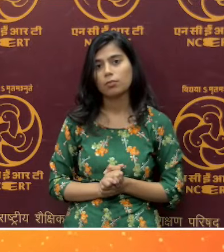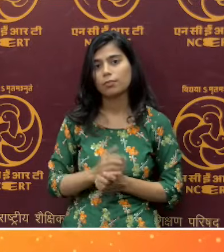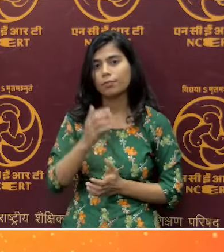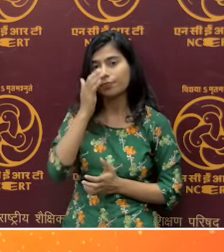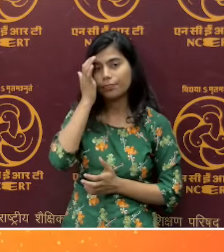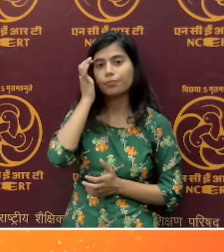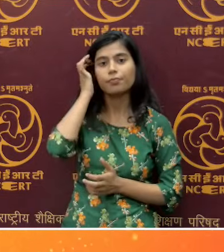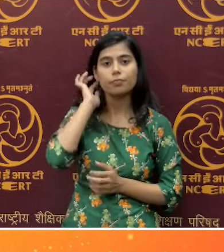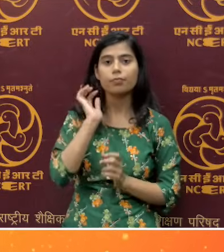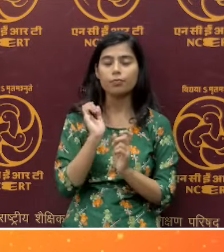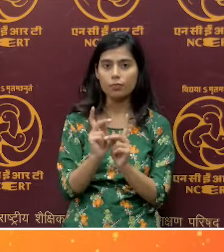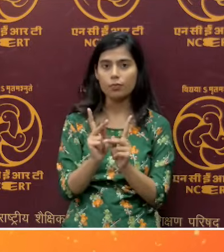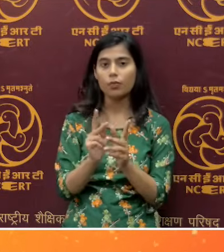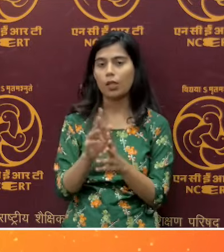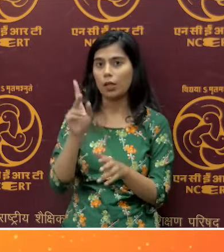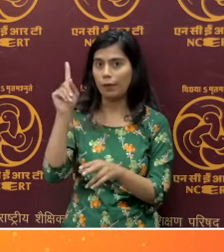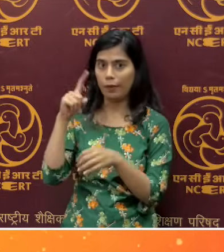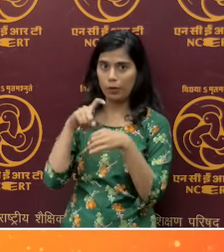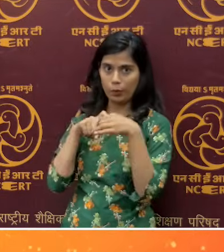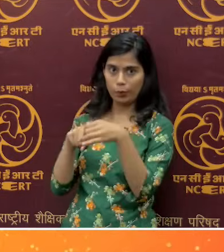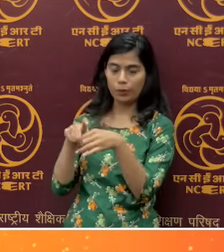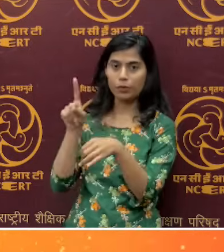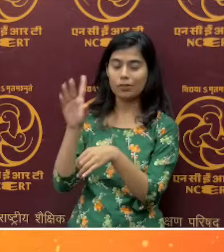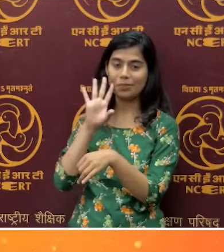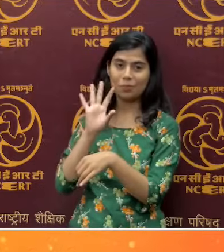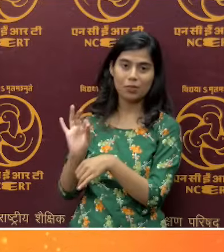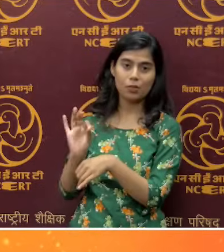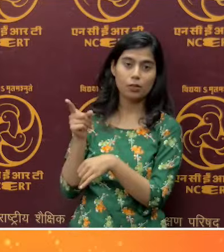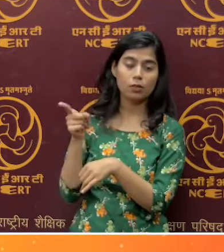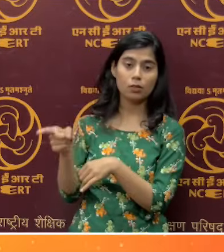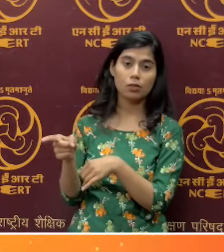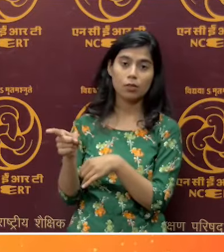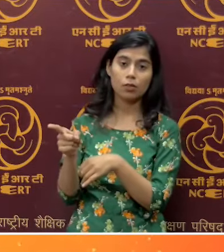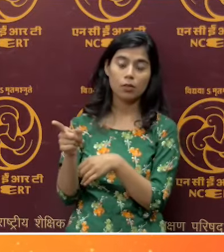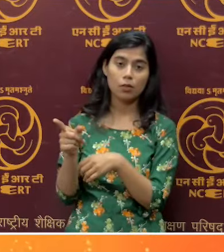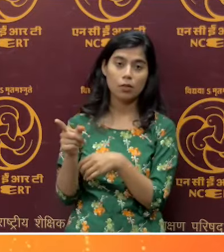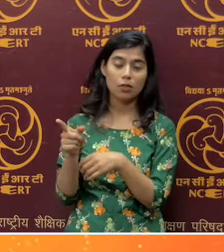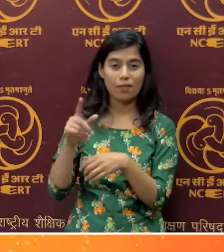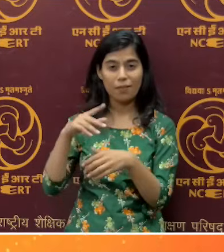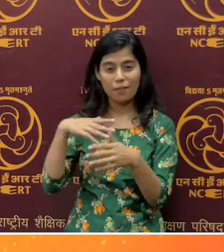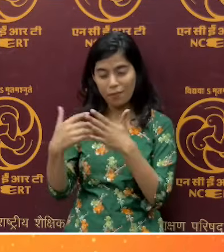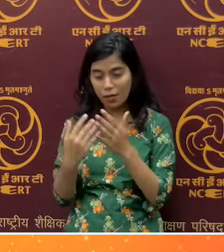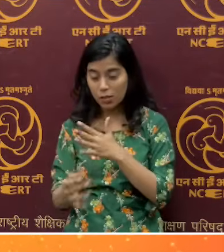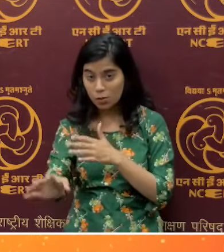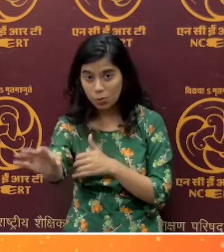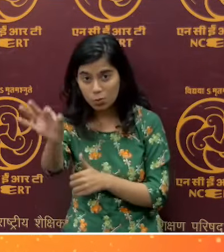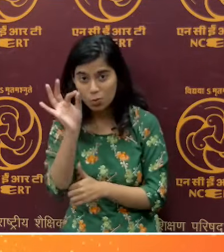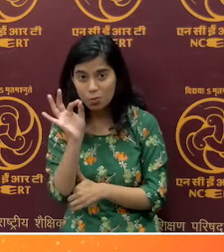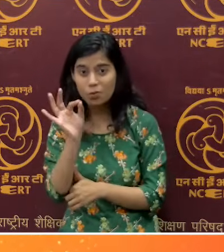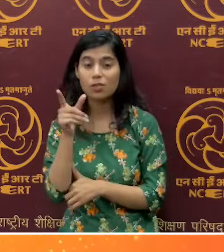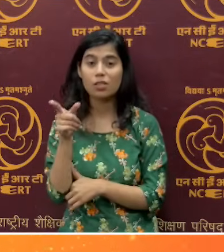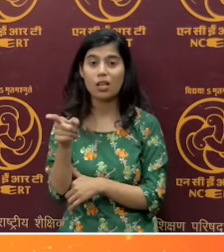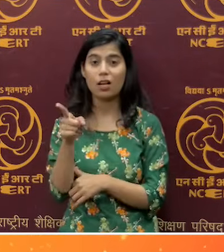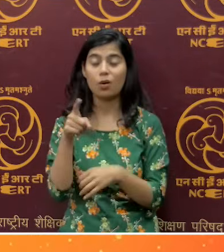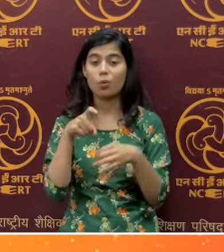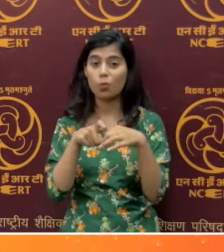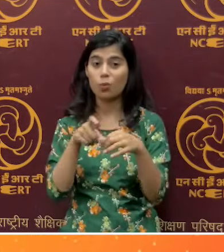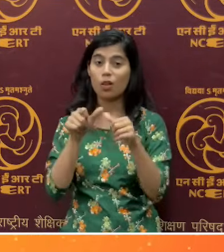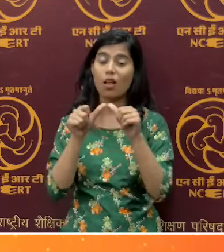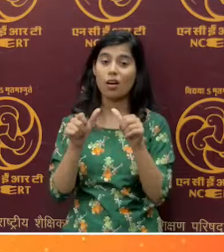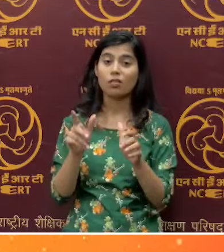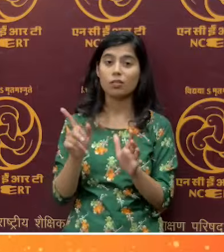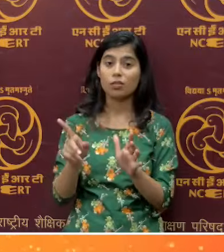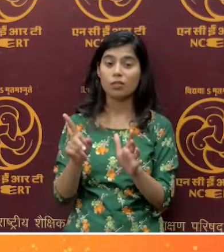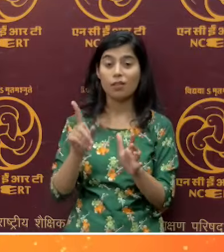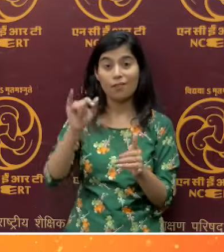Okay. In this question also there is one important point here also, like once you select all answer of the questions, then only you will